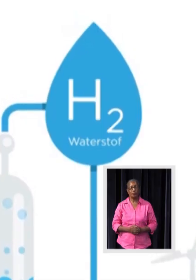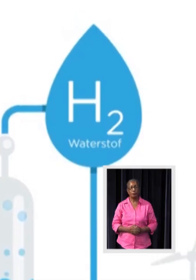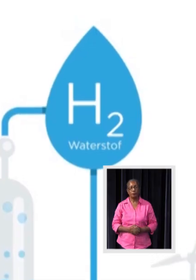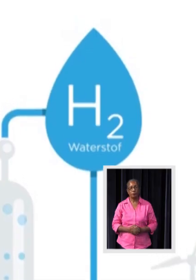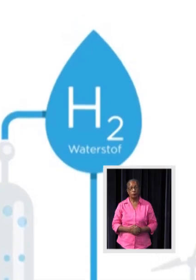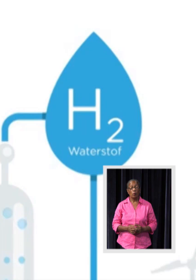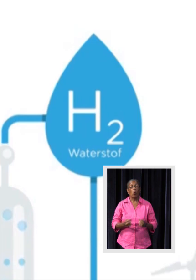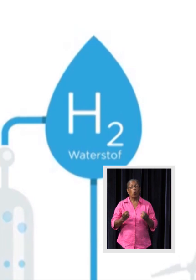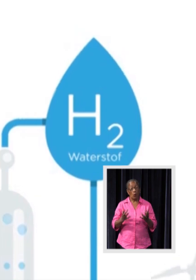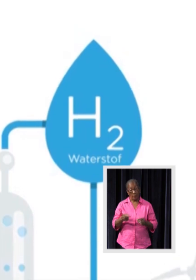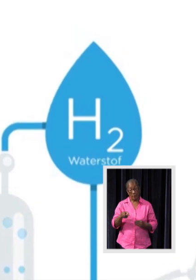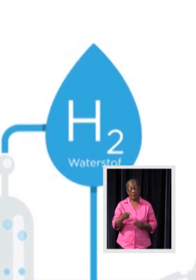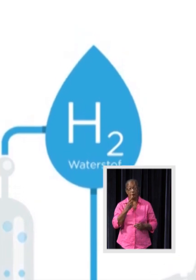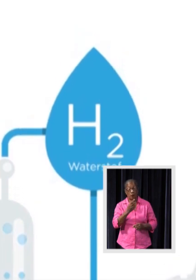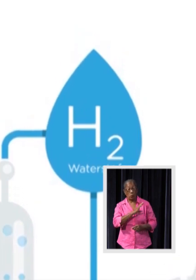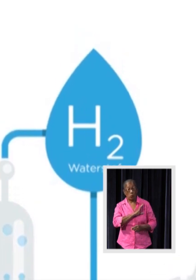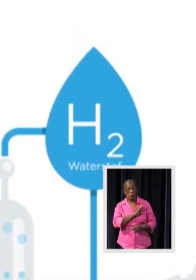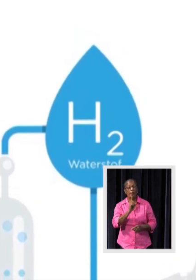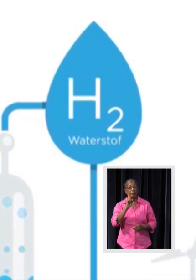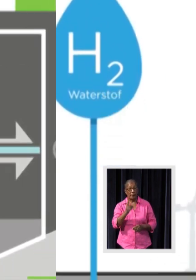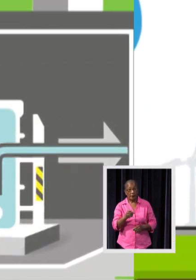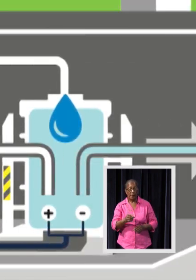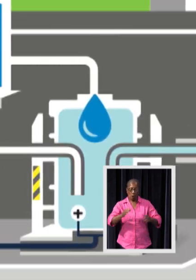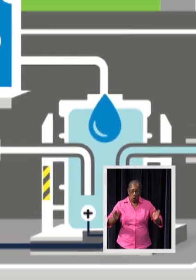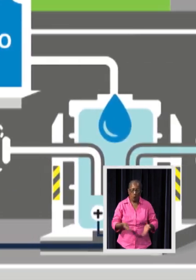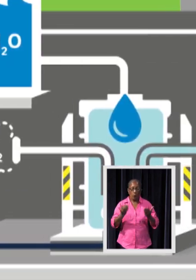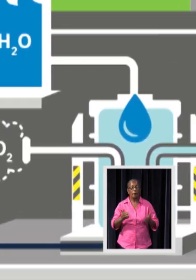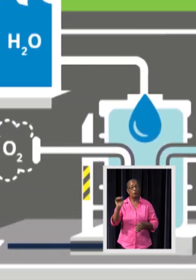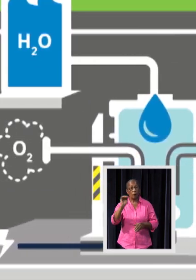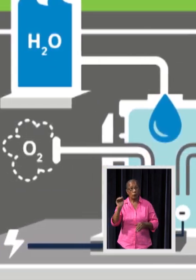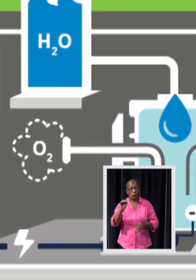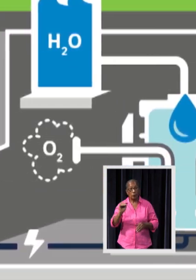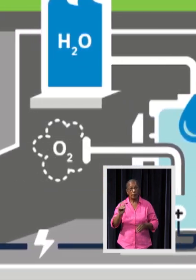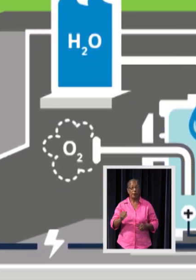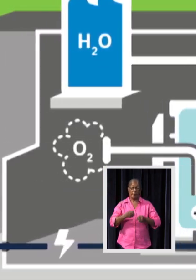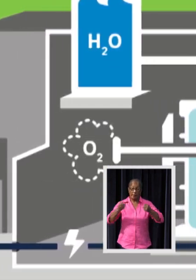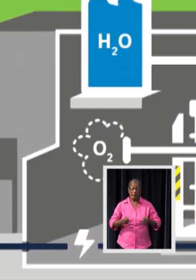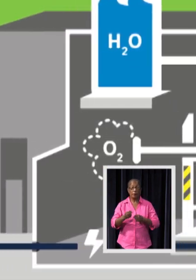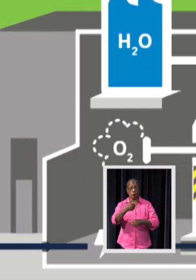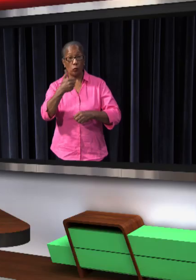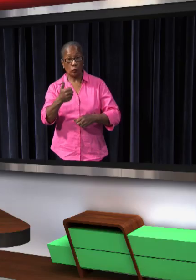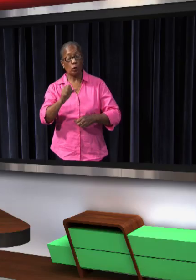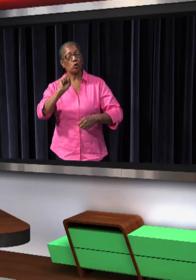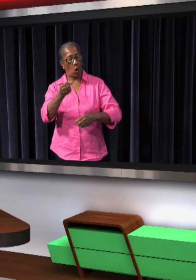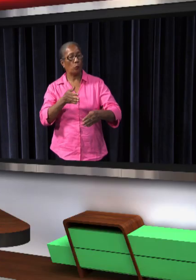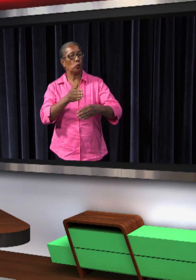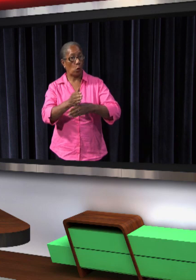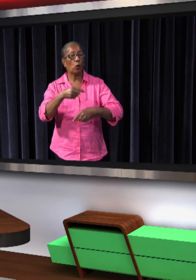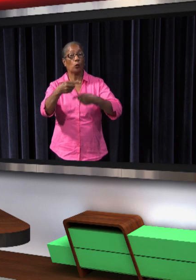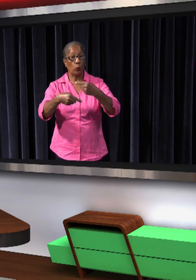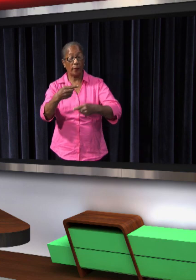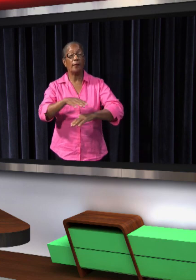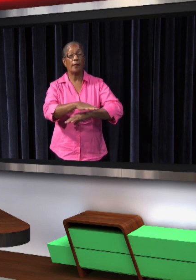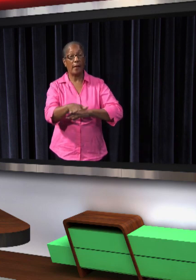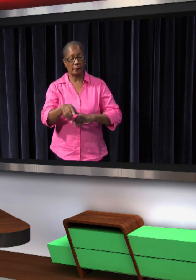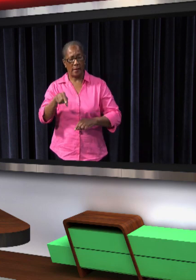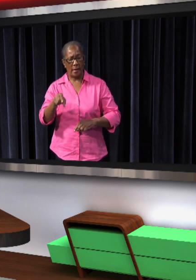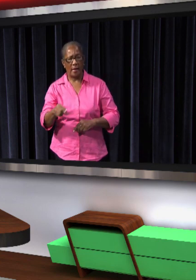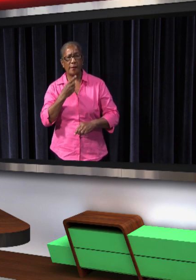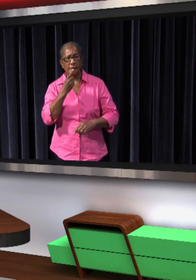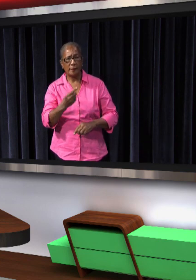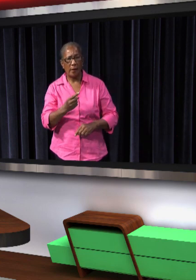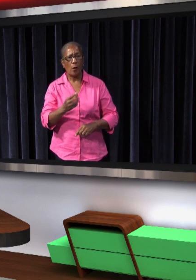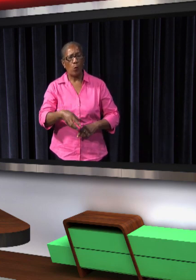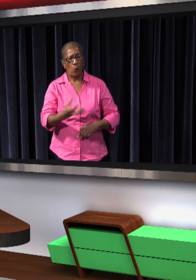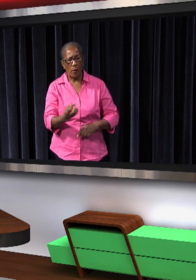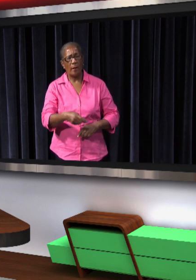group. Although the MP indicates that generating green energy is good, he does have some critical comments